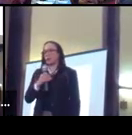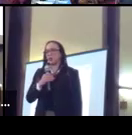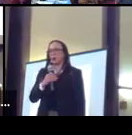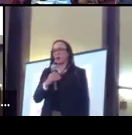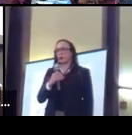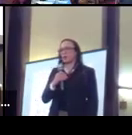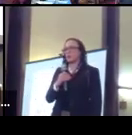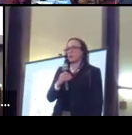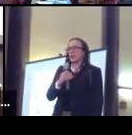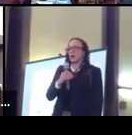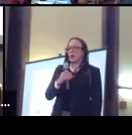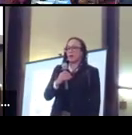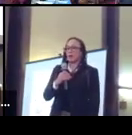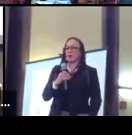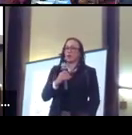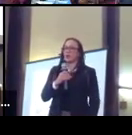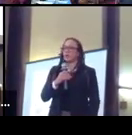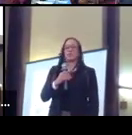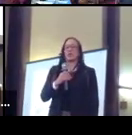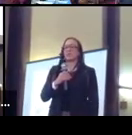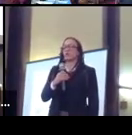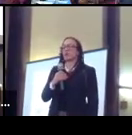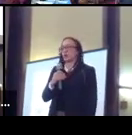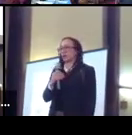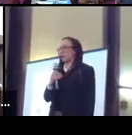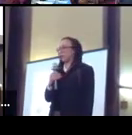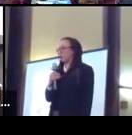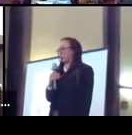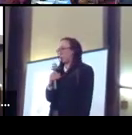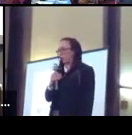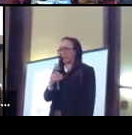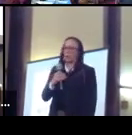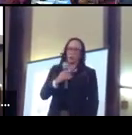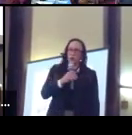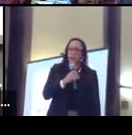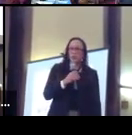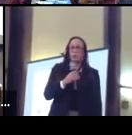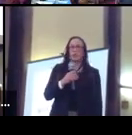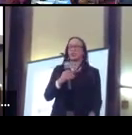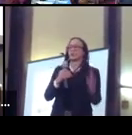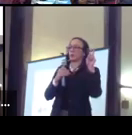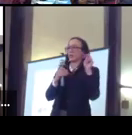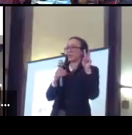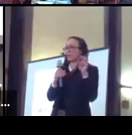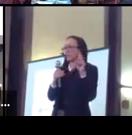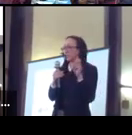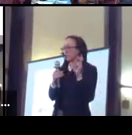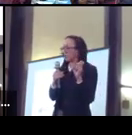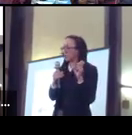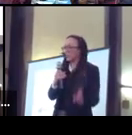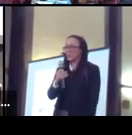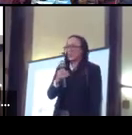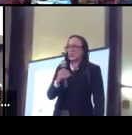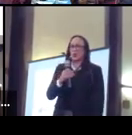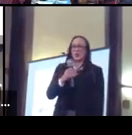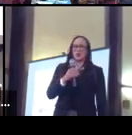the sub-community priorities. Documents like this can be very, very overwhelming, and you all know that expression, the plan that sits on